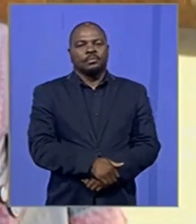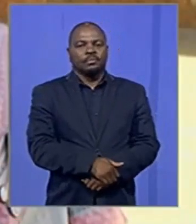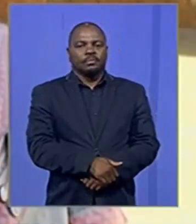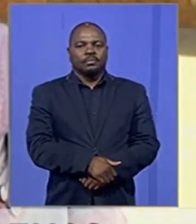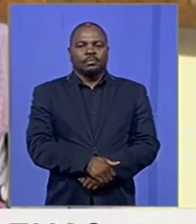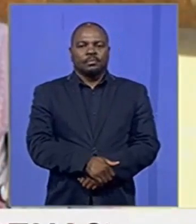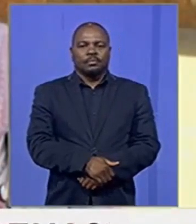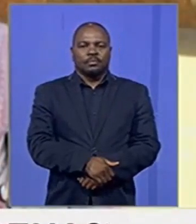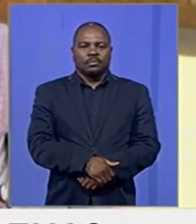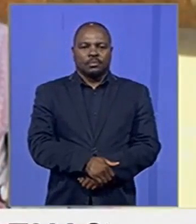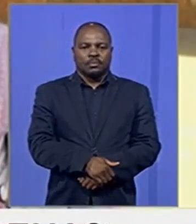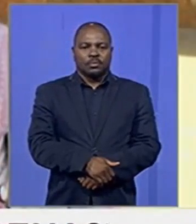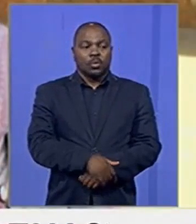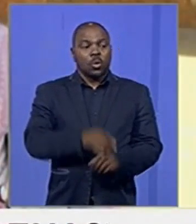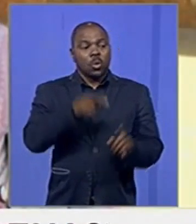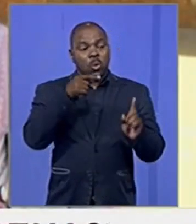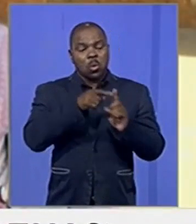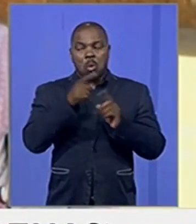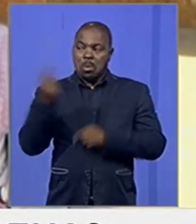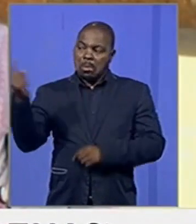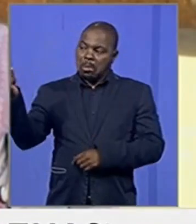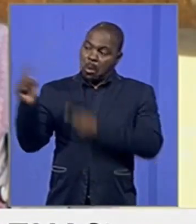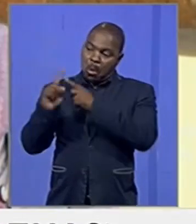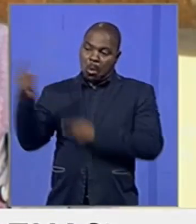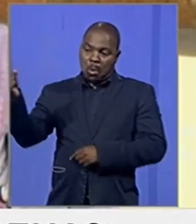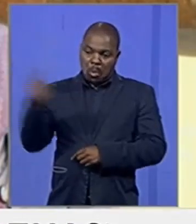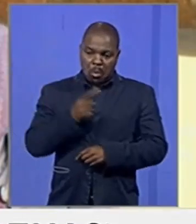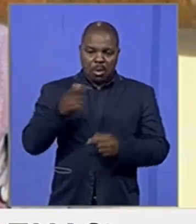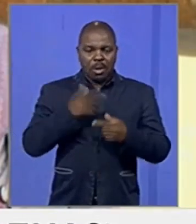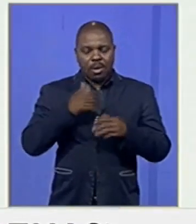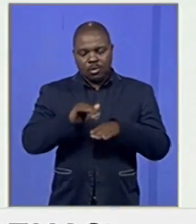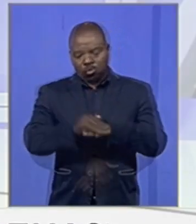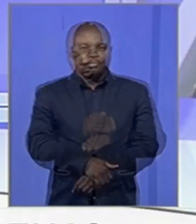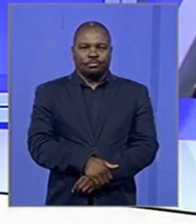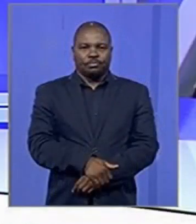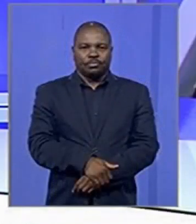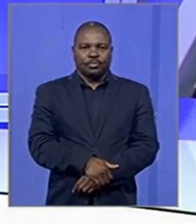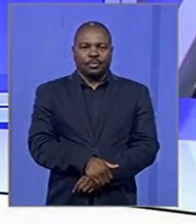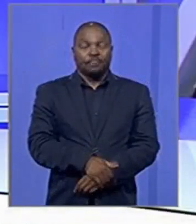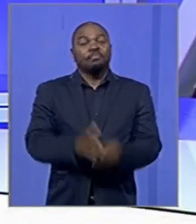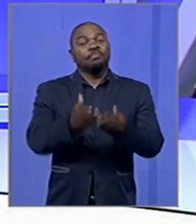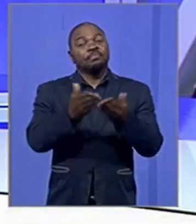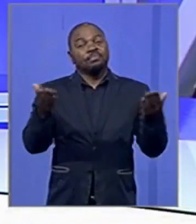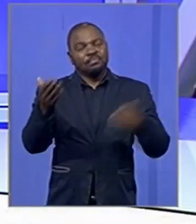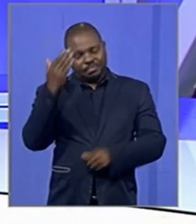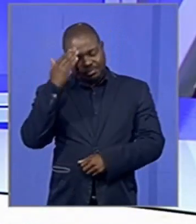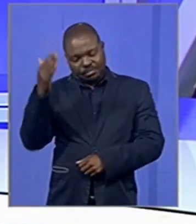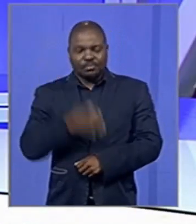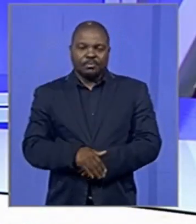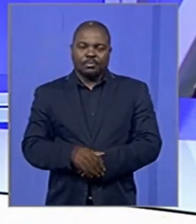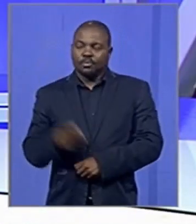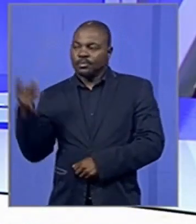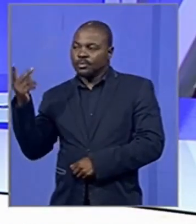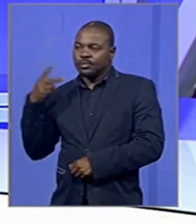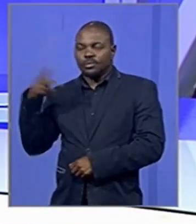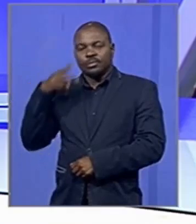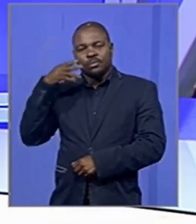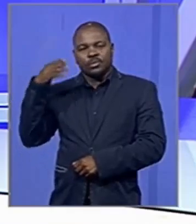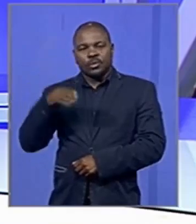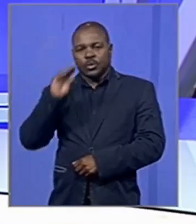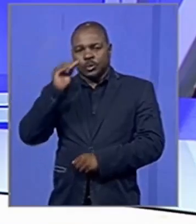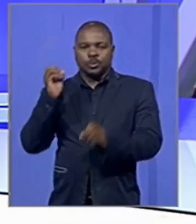O tlile ba mo apotse dieta le lepanta la gagwe le seo. Batho besho thobela ke na le mošomi